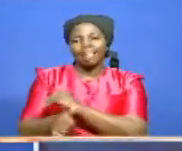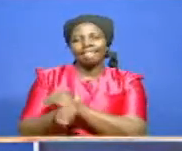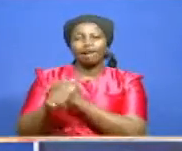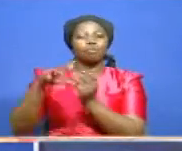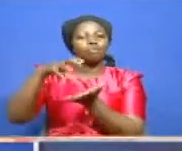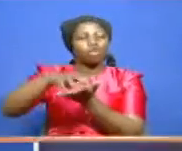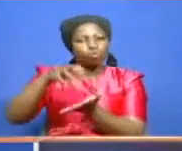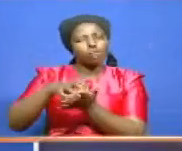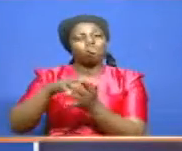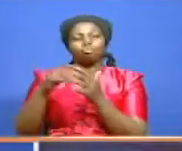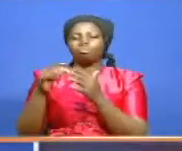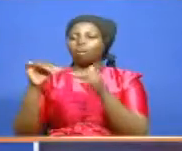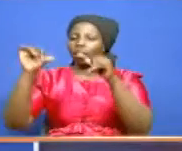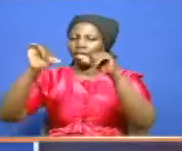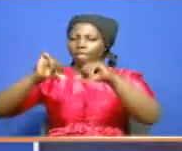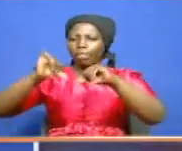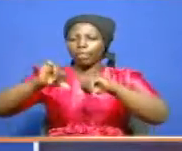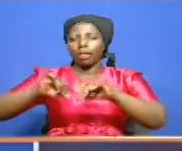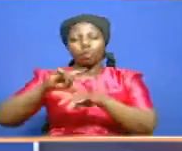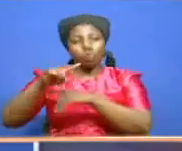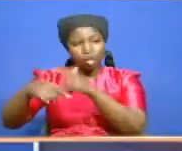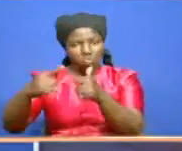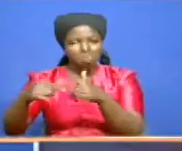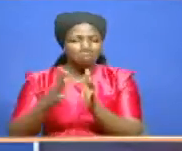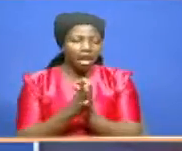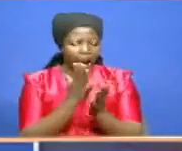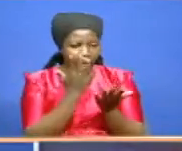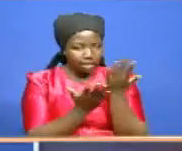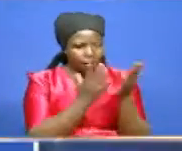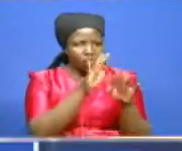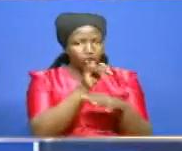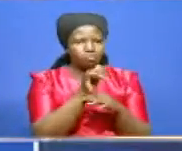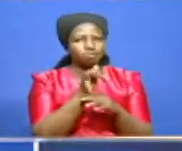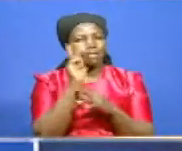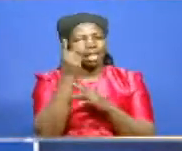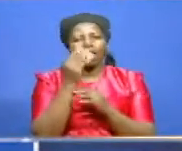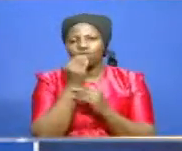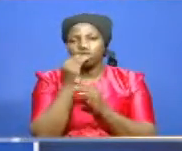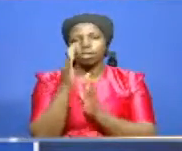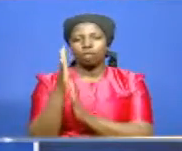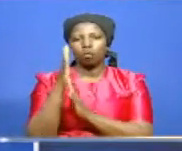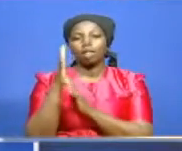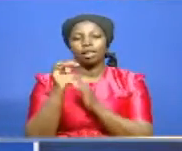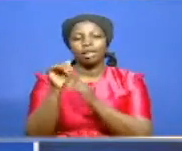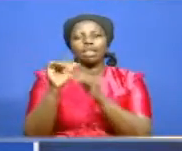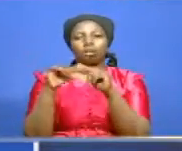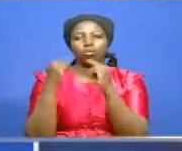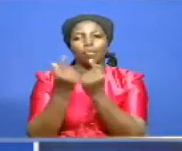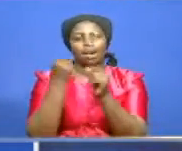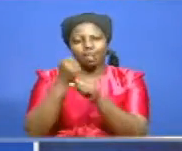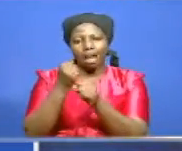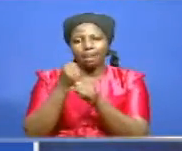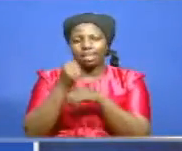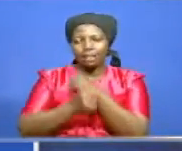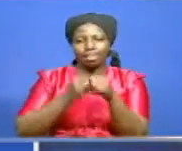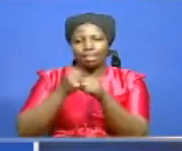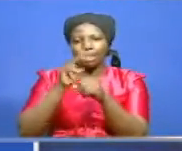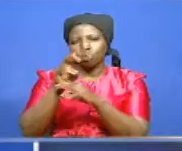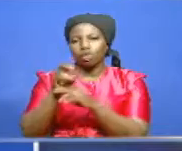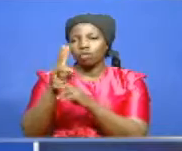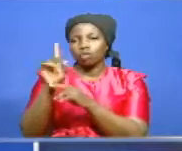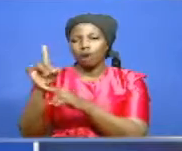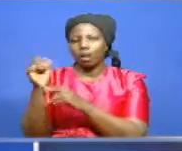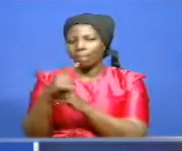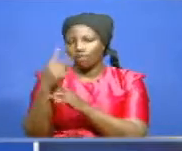worsening situation. An assessment by the Kenya Food Security Steering Group conducted in February 2021